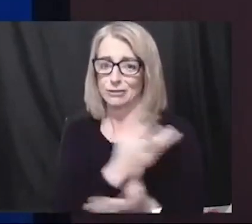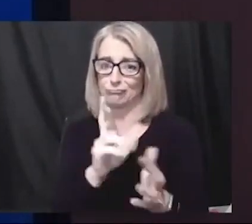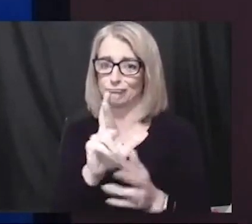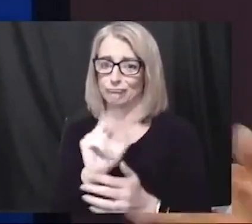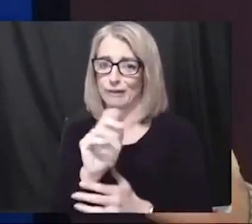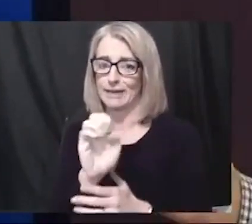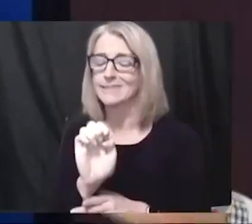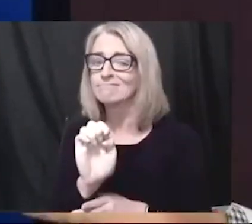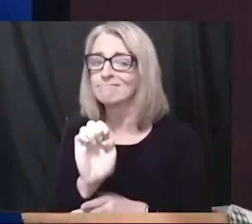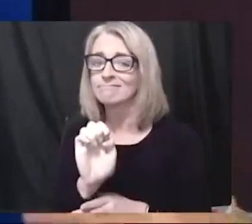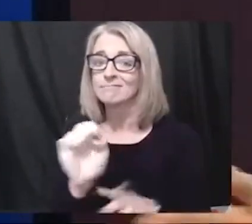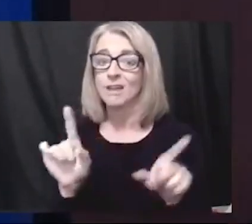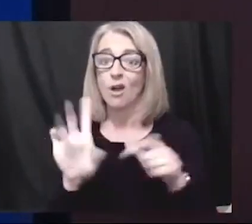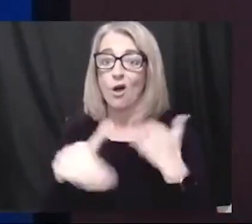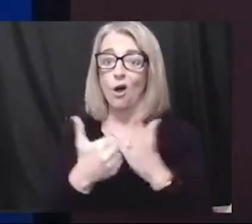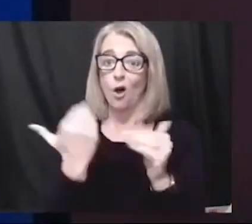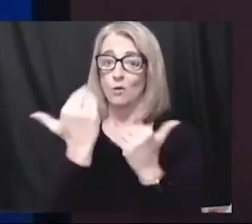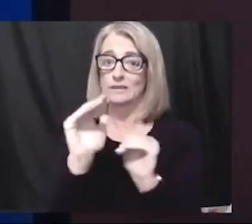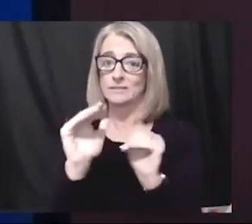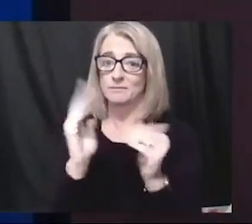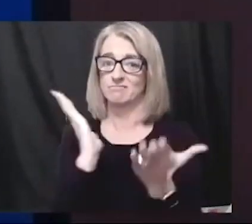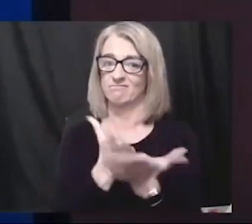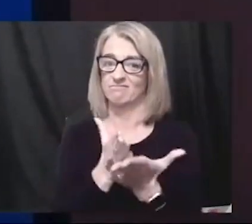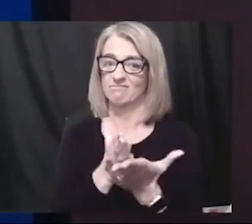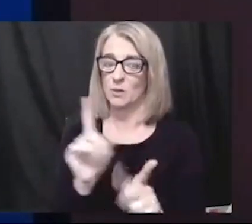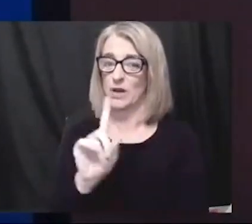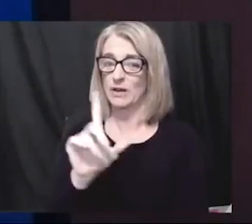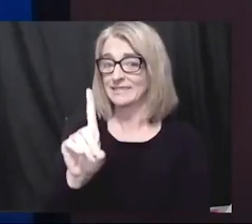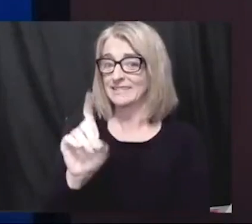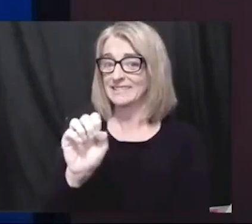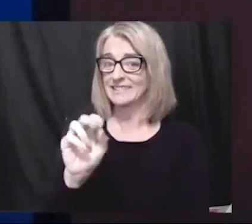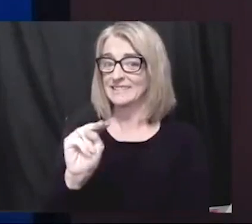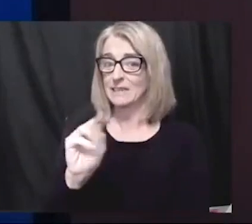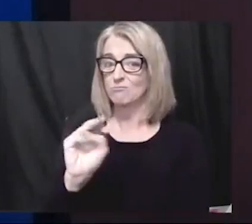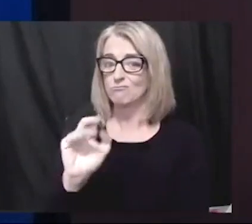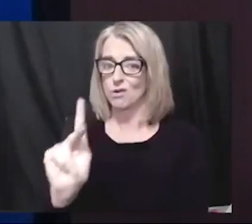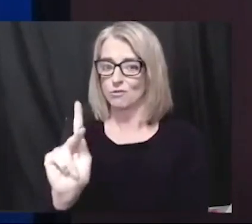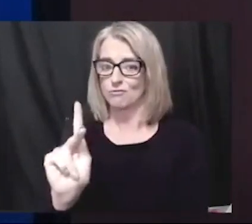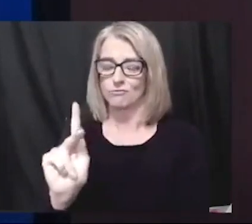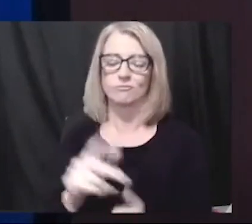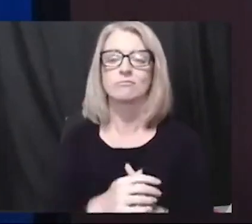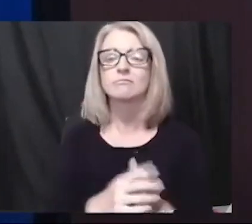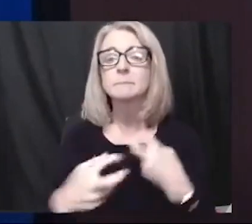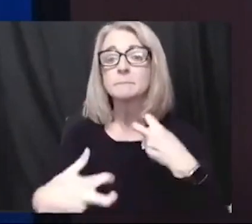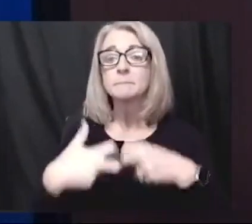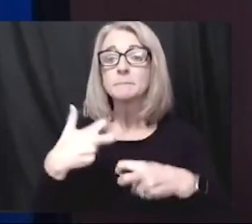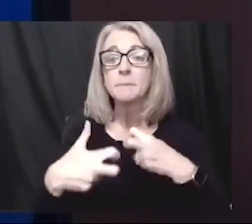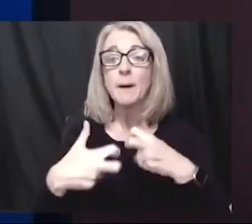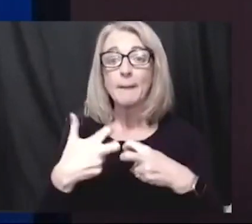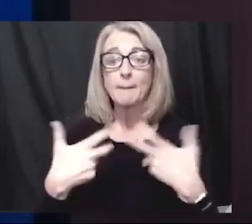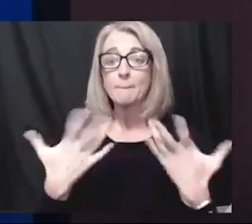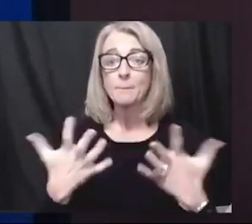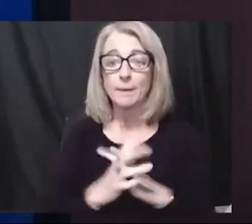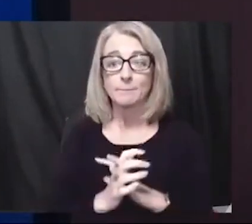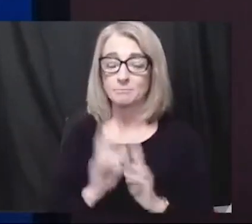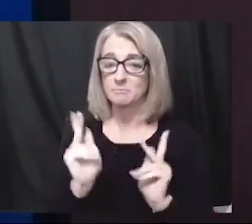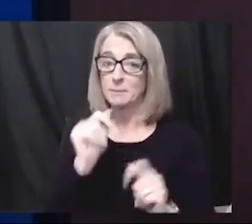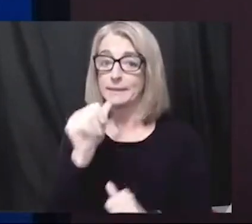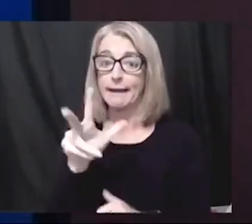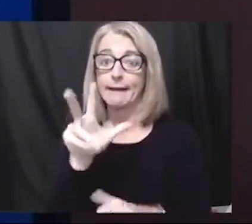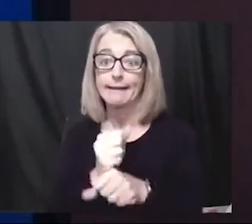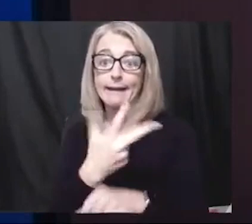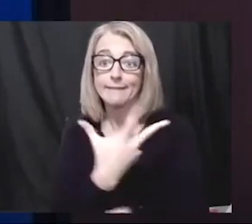all restrictions have been lifted in Denmark. So the problem with an unvaccinated population is